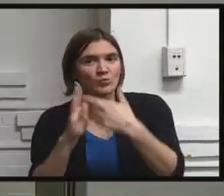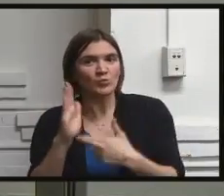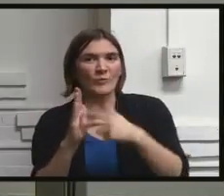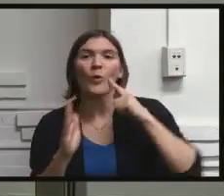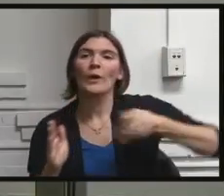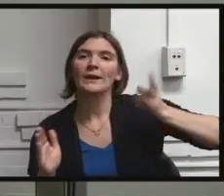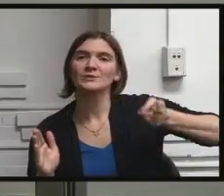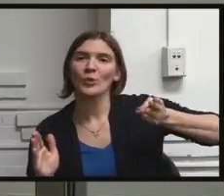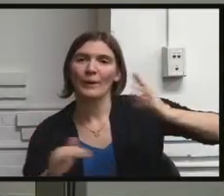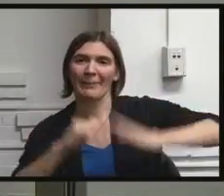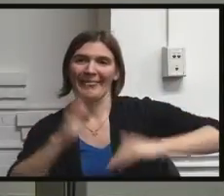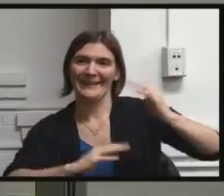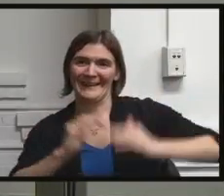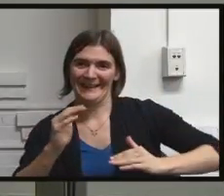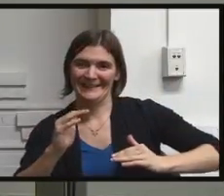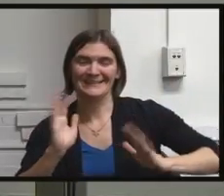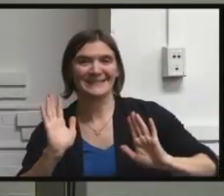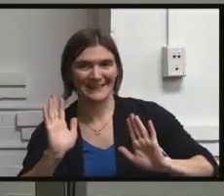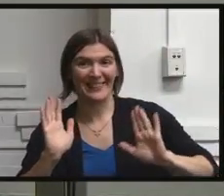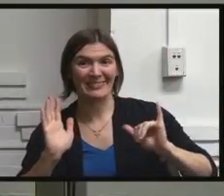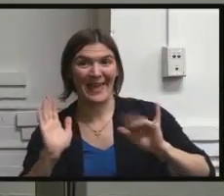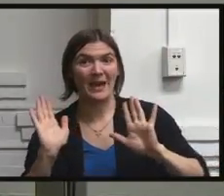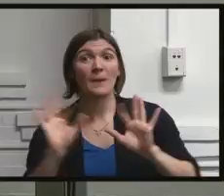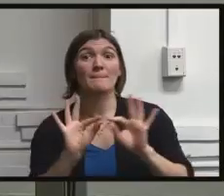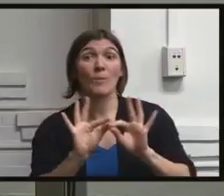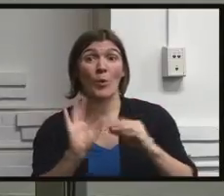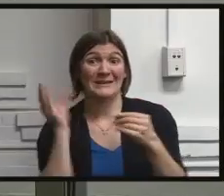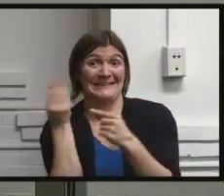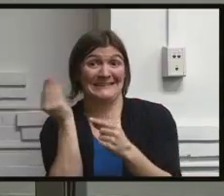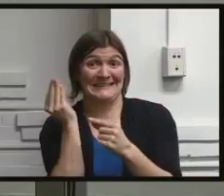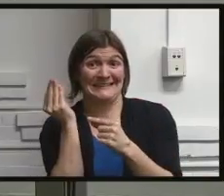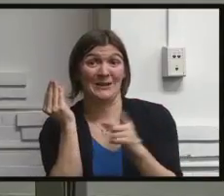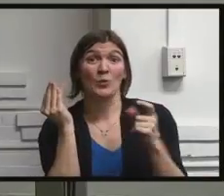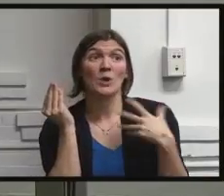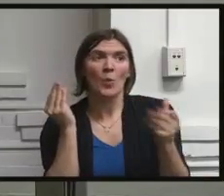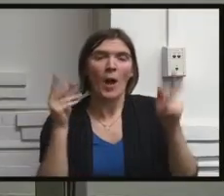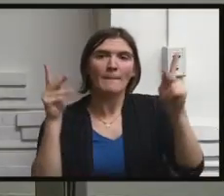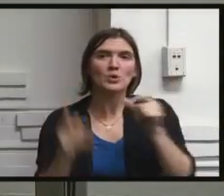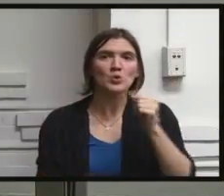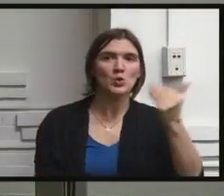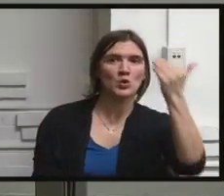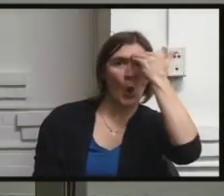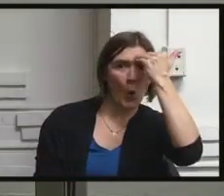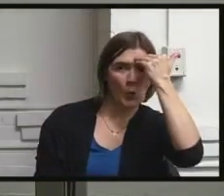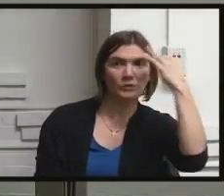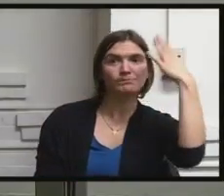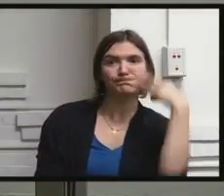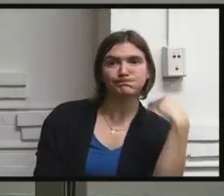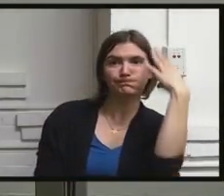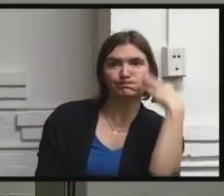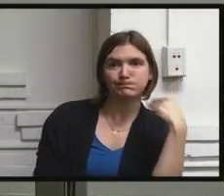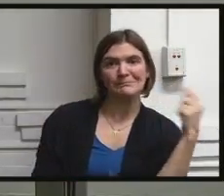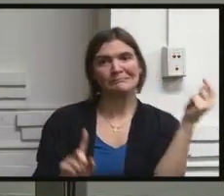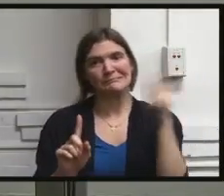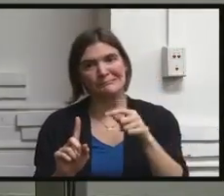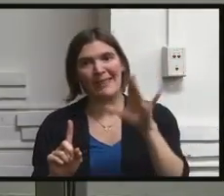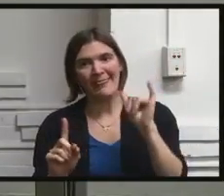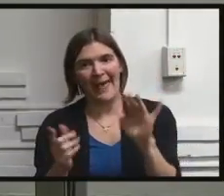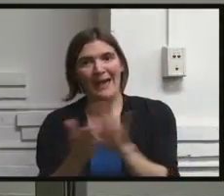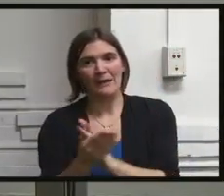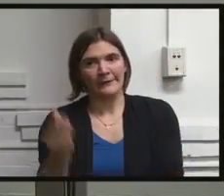historic districts. So we would really seek out people with some background or experience with that